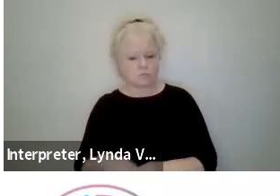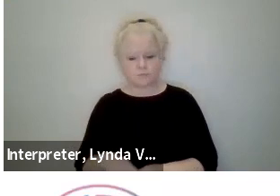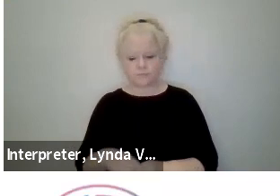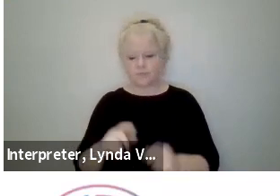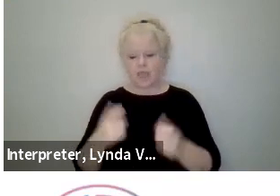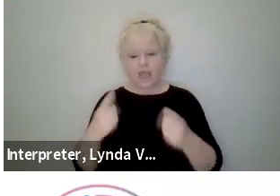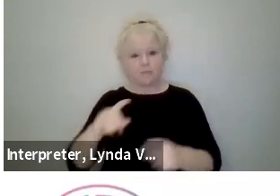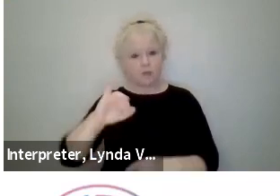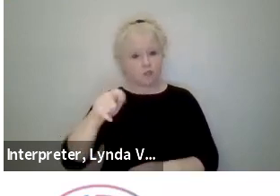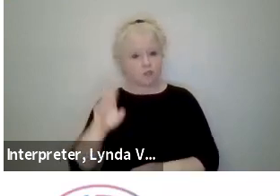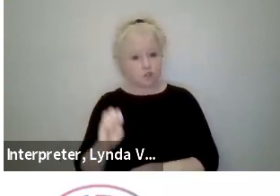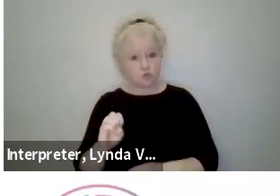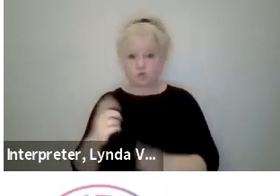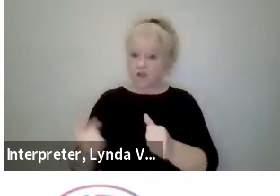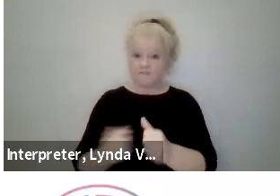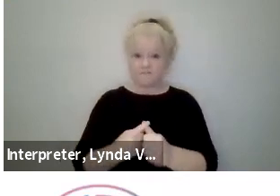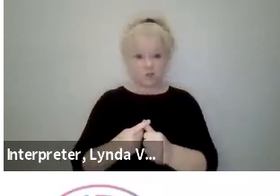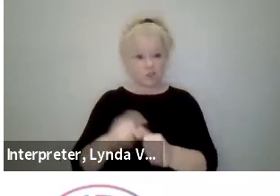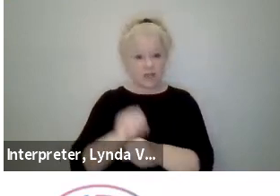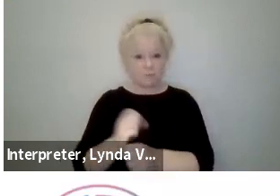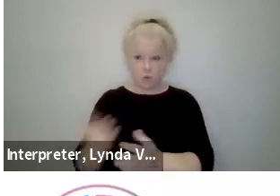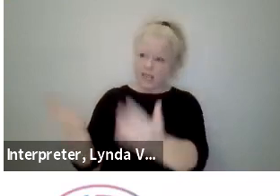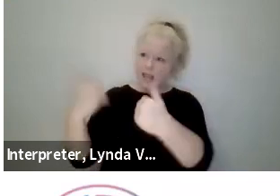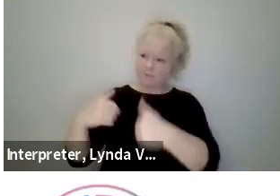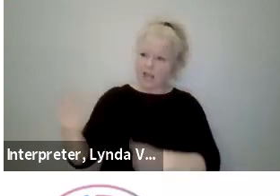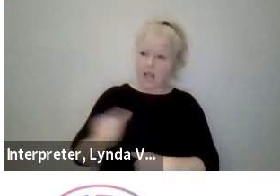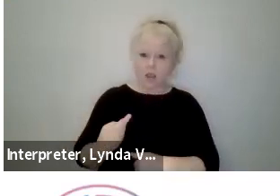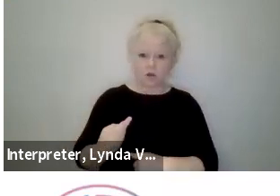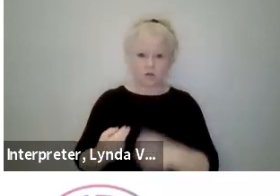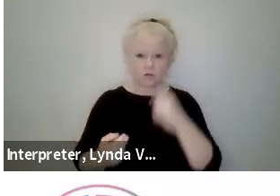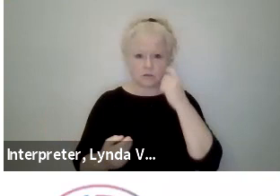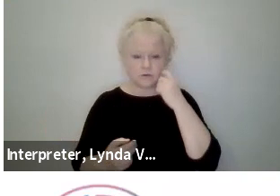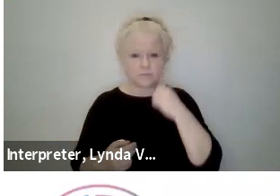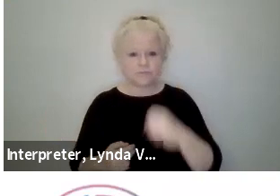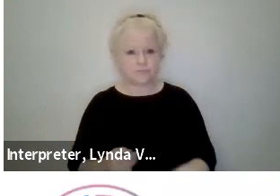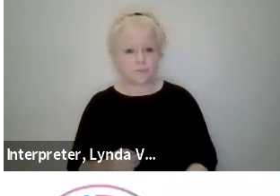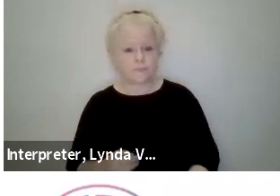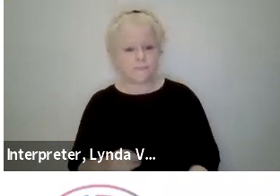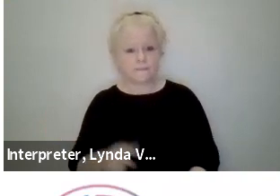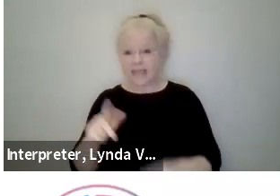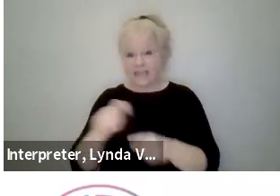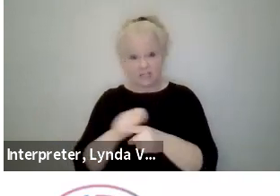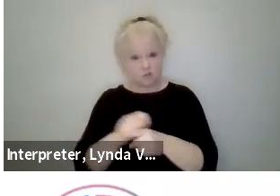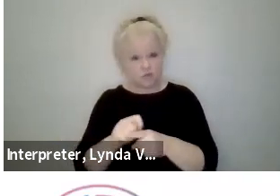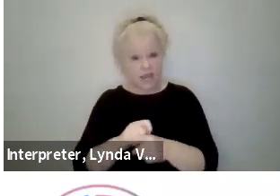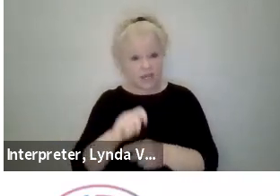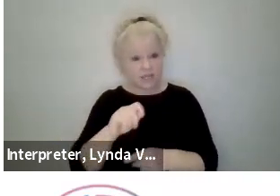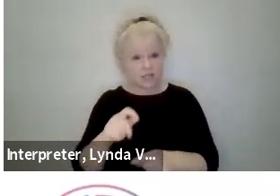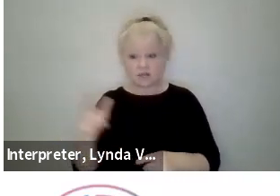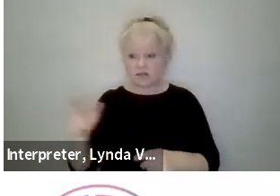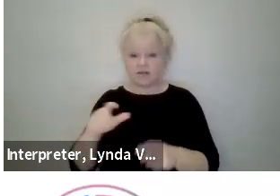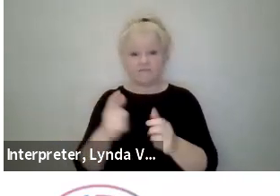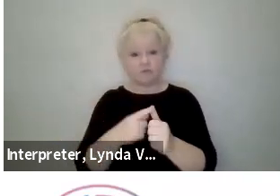first employee on board. At the time, the IORC, you know, they did training, and the first employee was